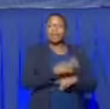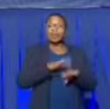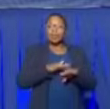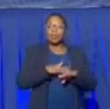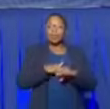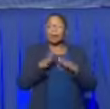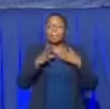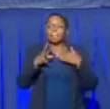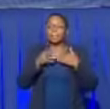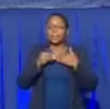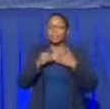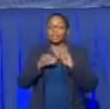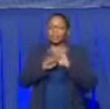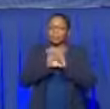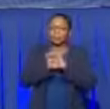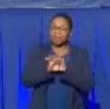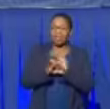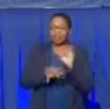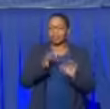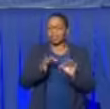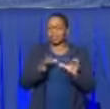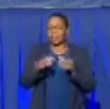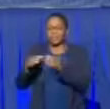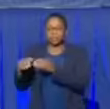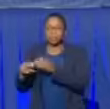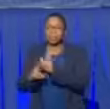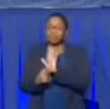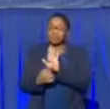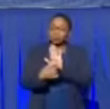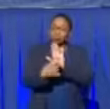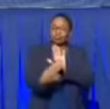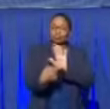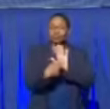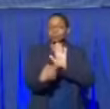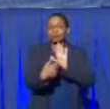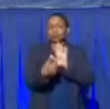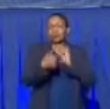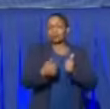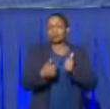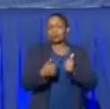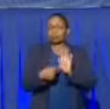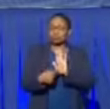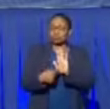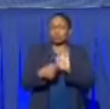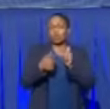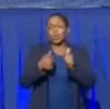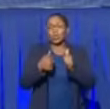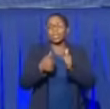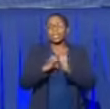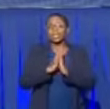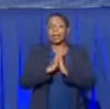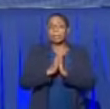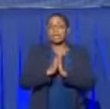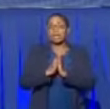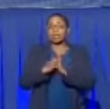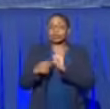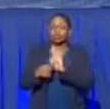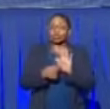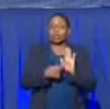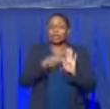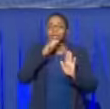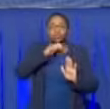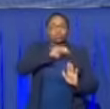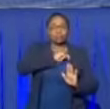leaders to set a good example and foster an electoral environment based on trust, integrity,